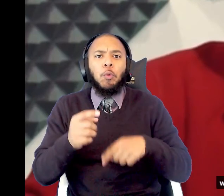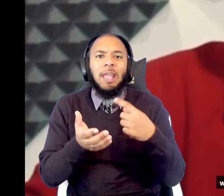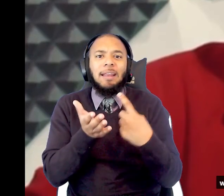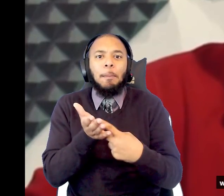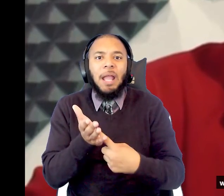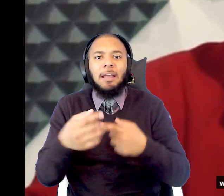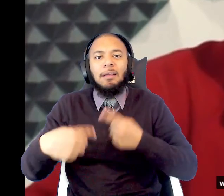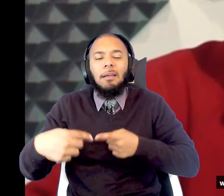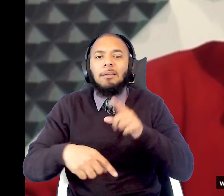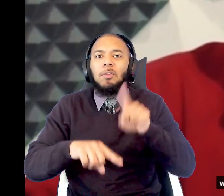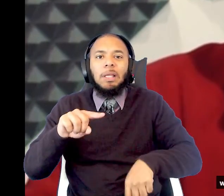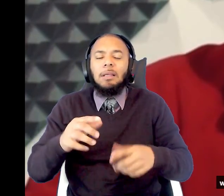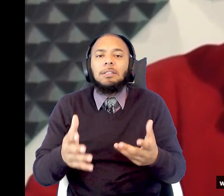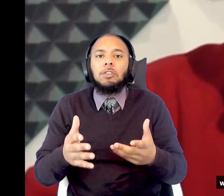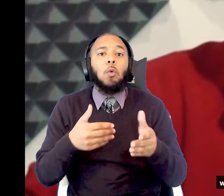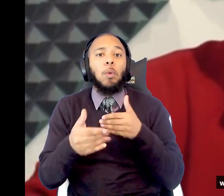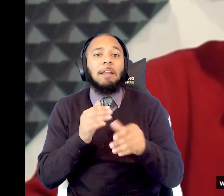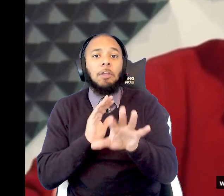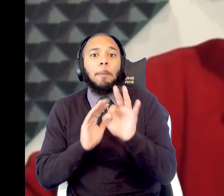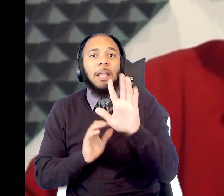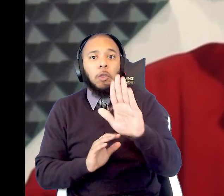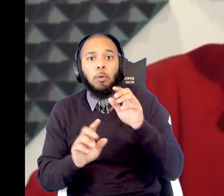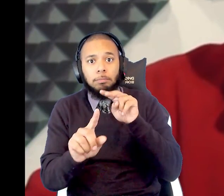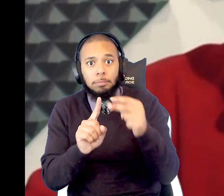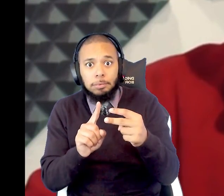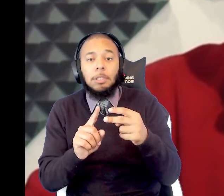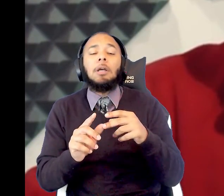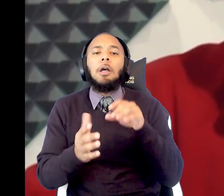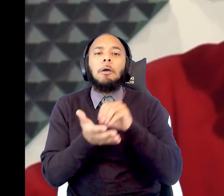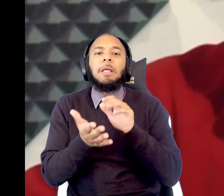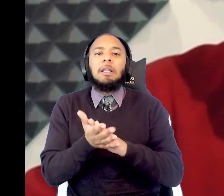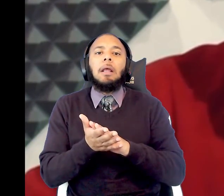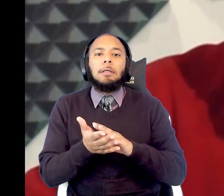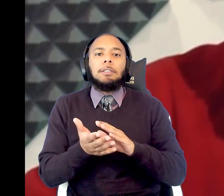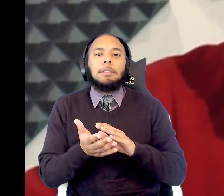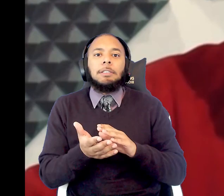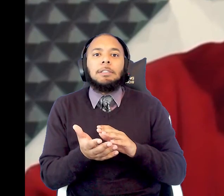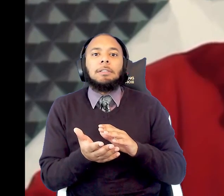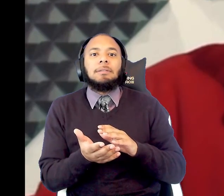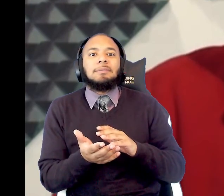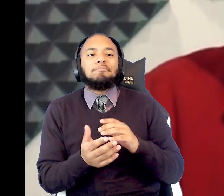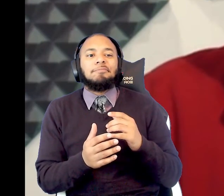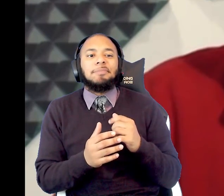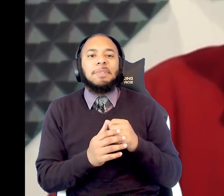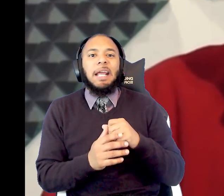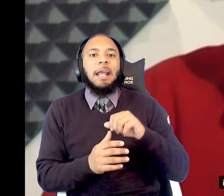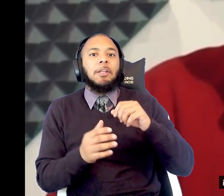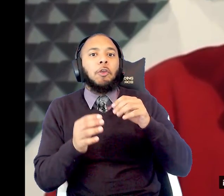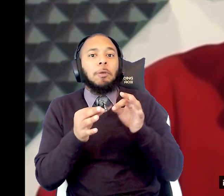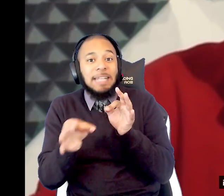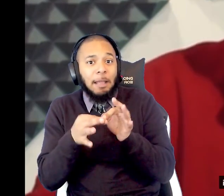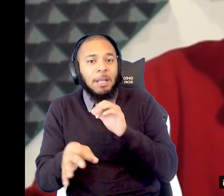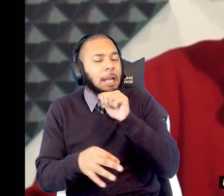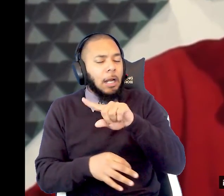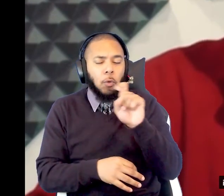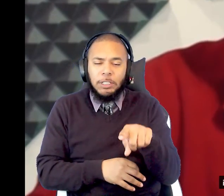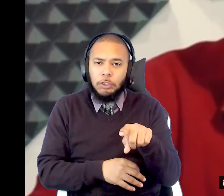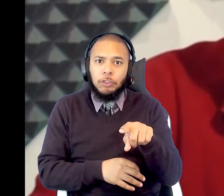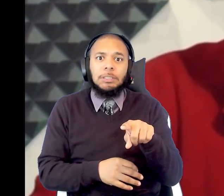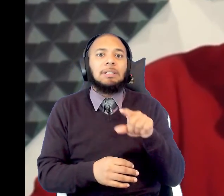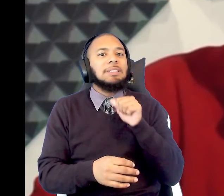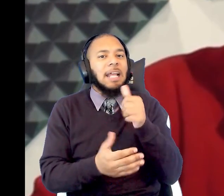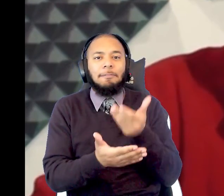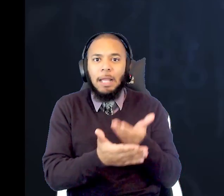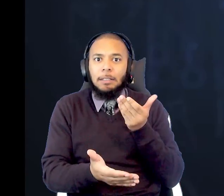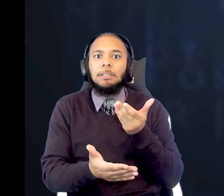we need to make sure that whatever we're choosing is something argumentative. We pivot that into a thesis statement, not a question, where we put that in our introduction, because that's where it